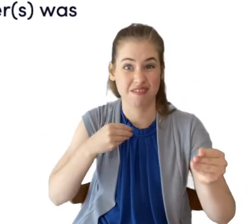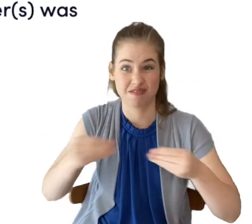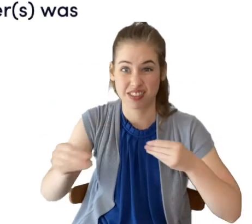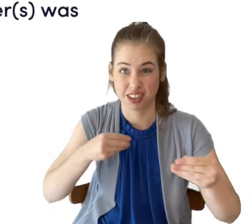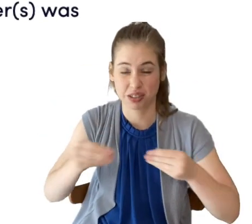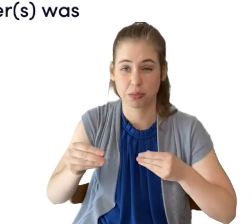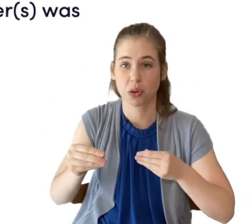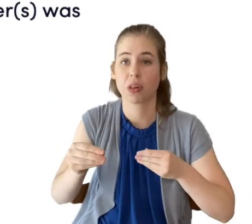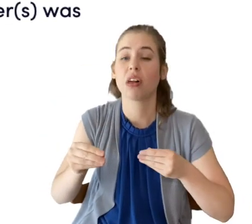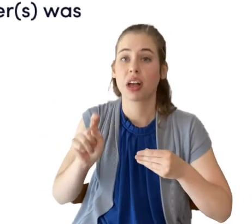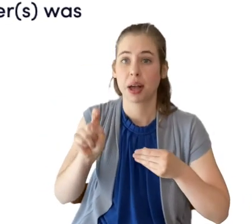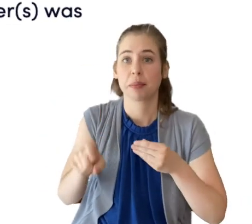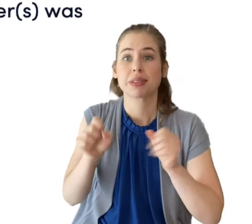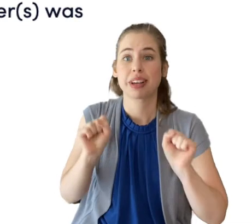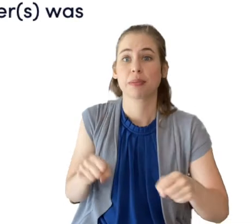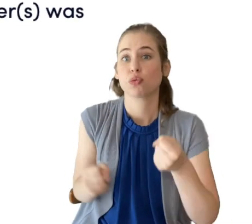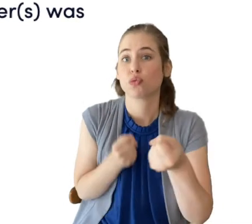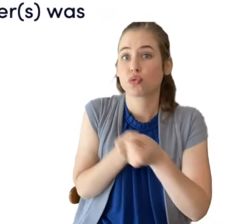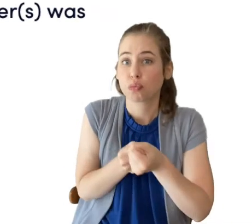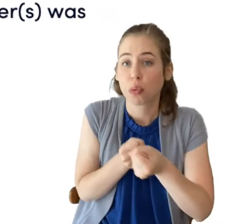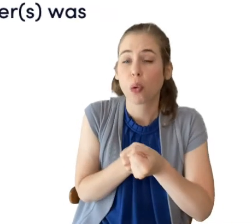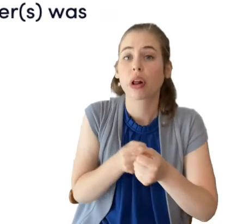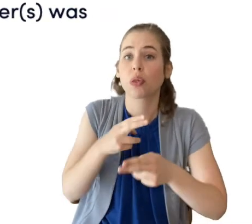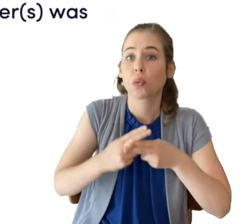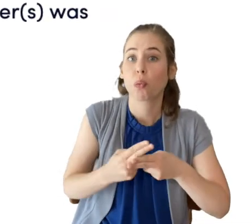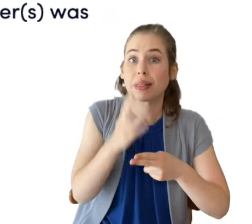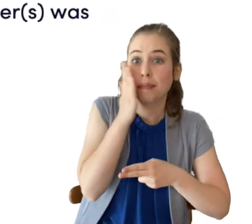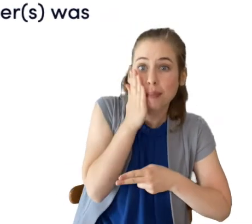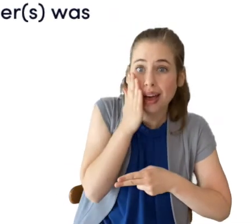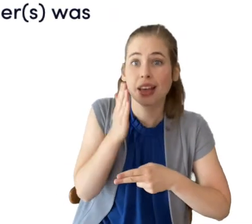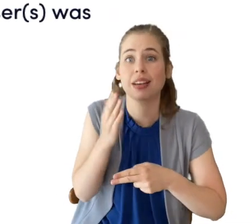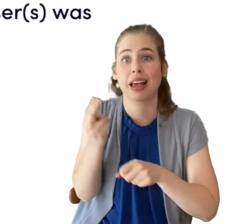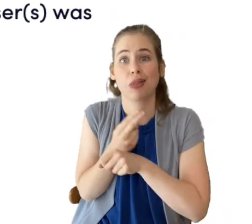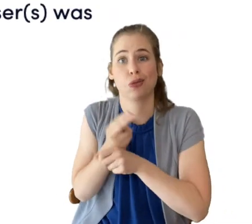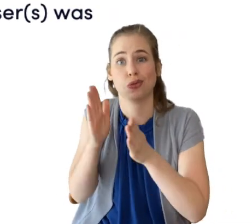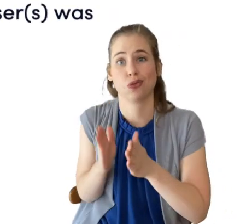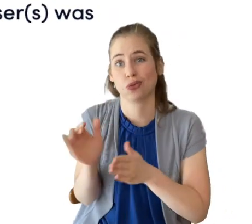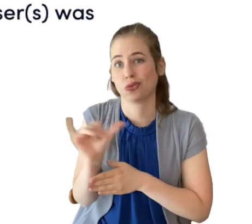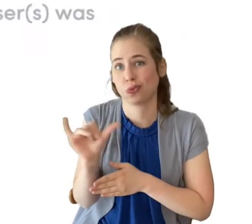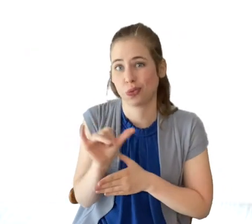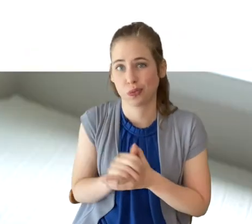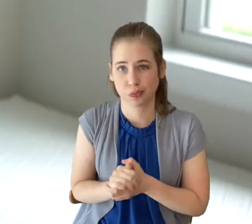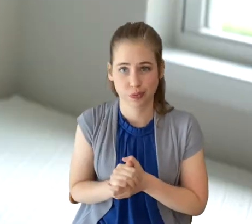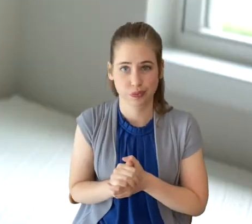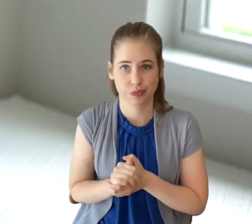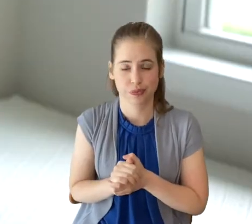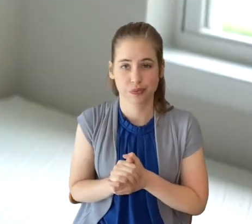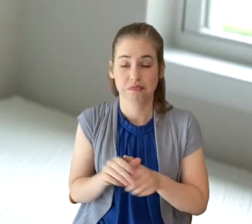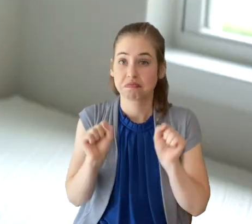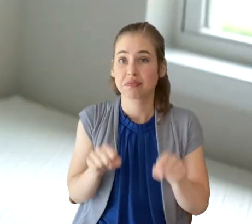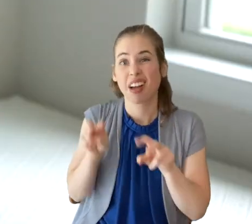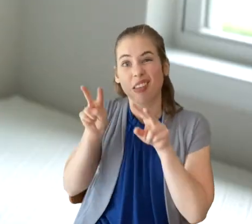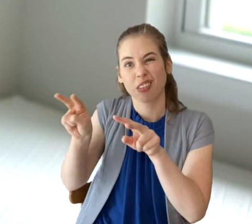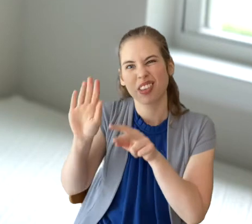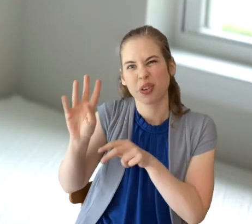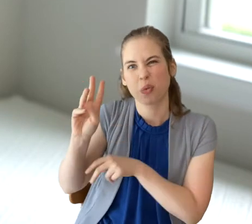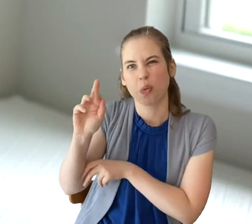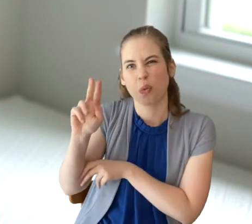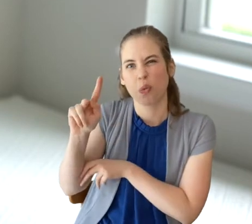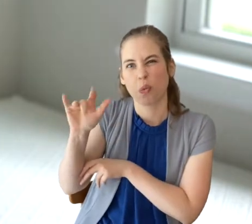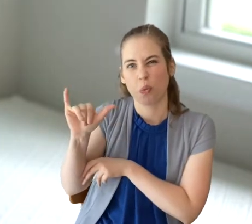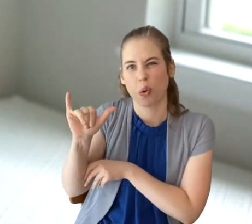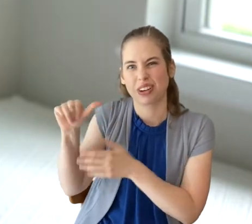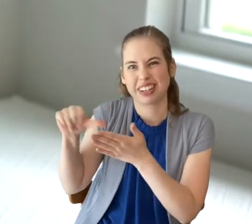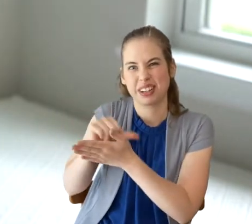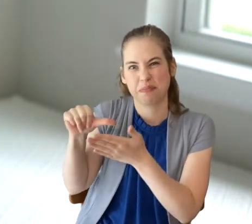of supporting the weight of the bed and the users. You can check out WinkBed's warranty page for more